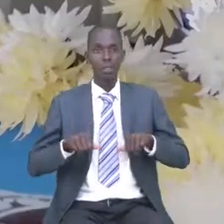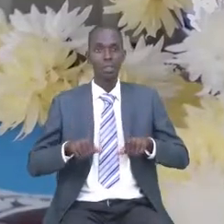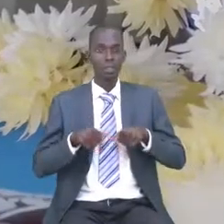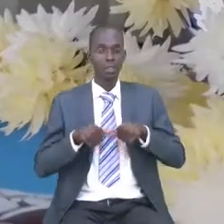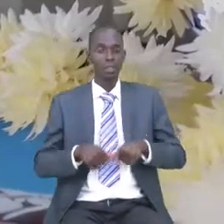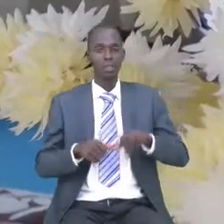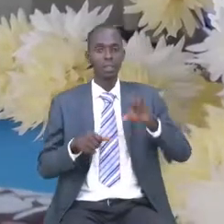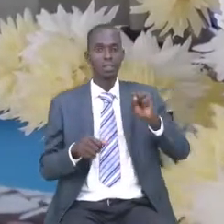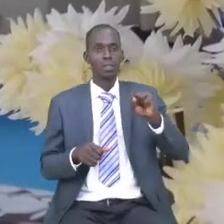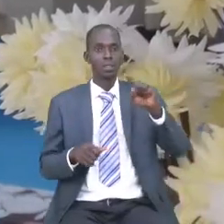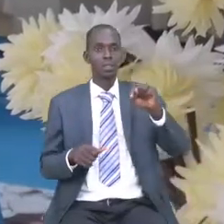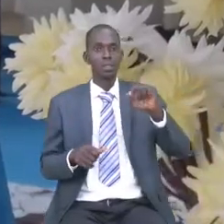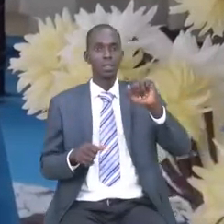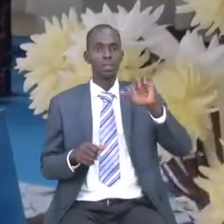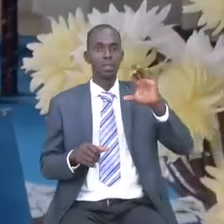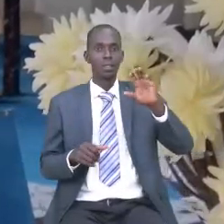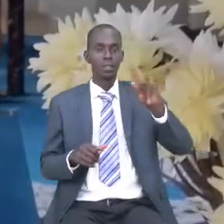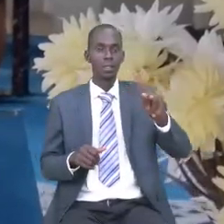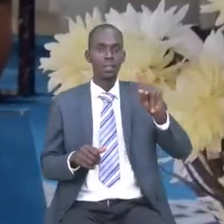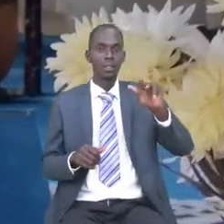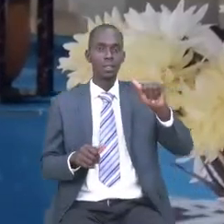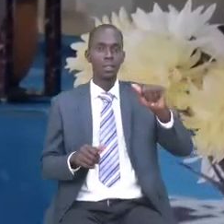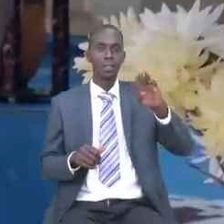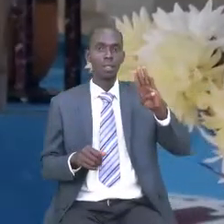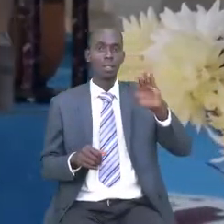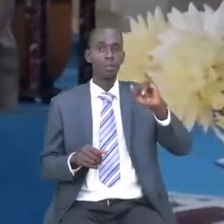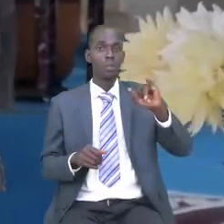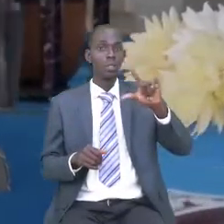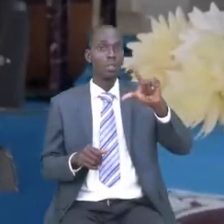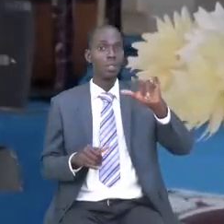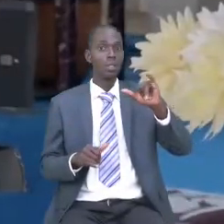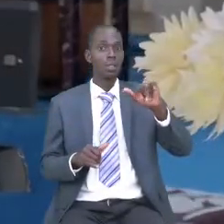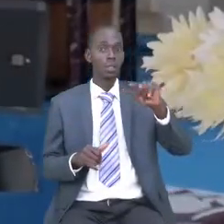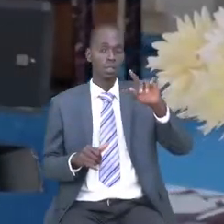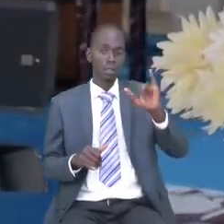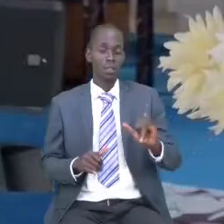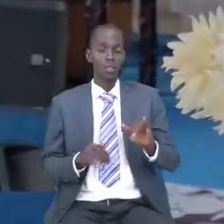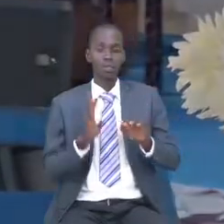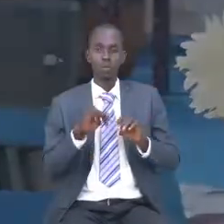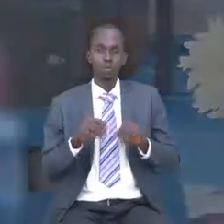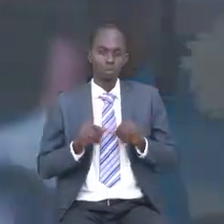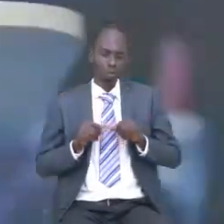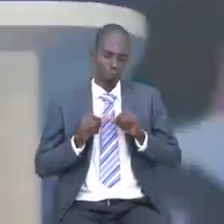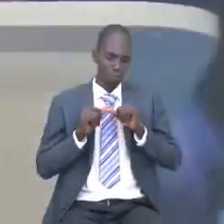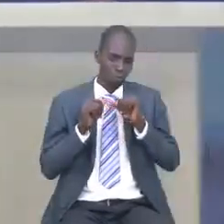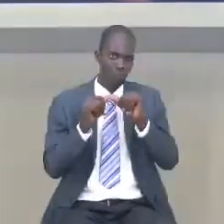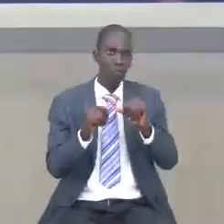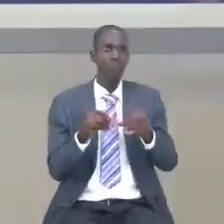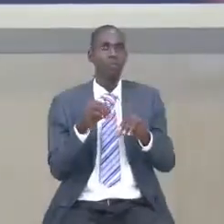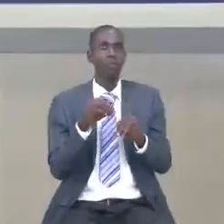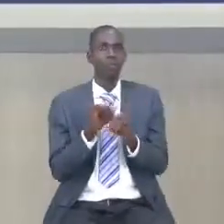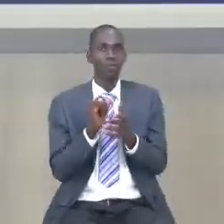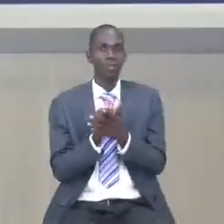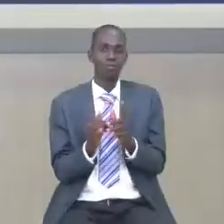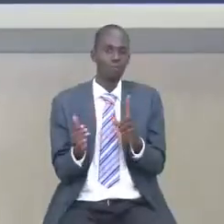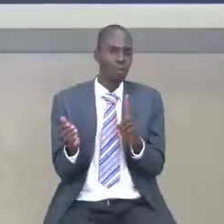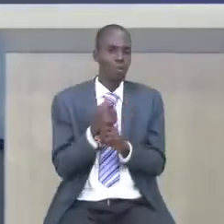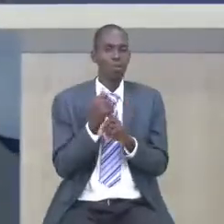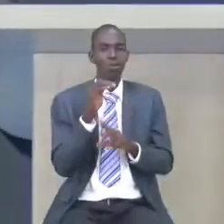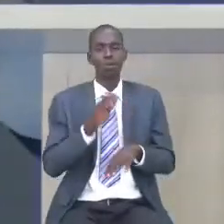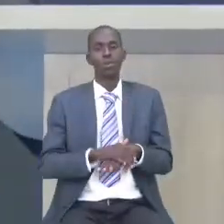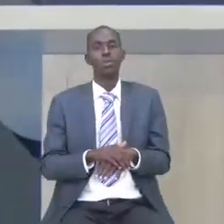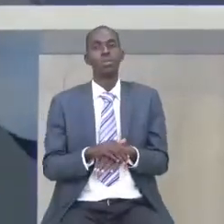stickability, and you stick to it and you keep on in perseverance, it's a matter